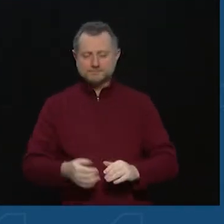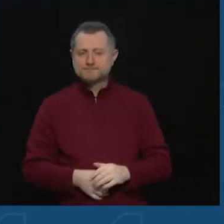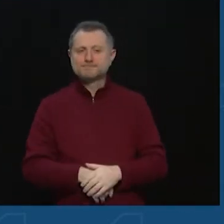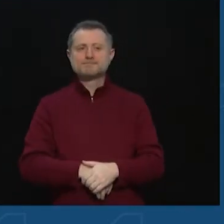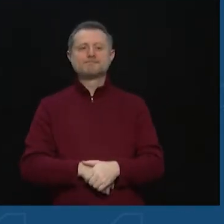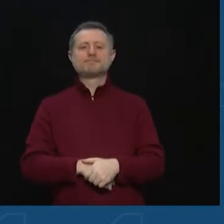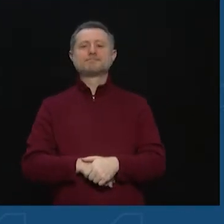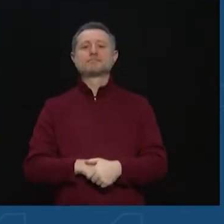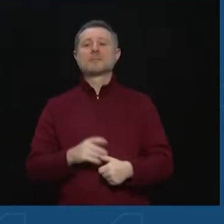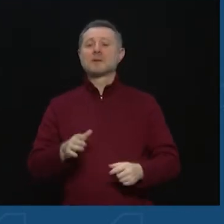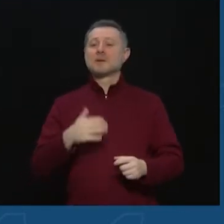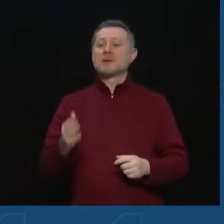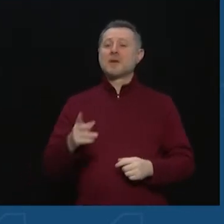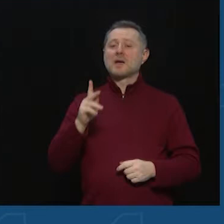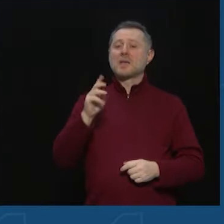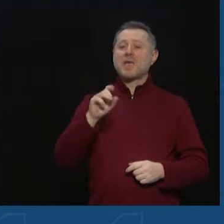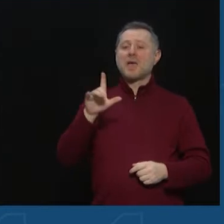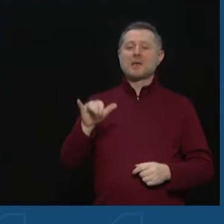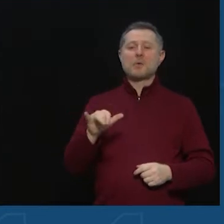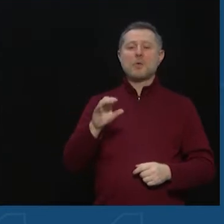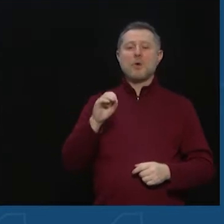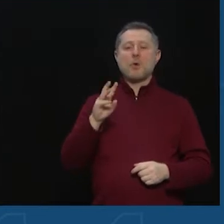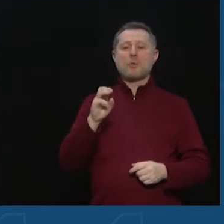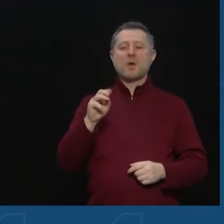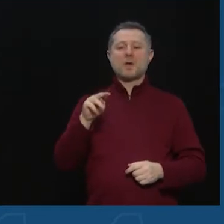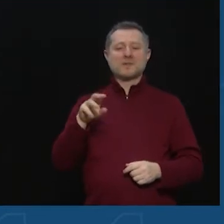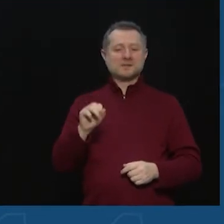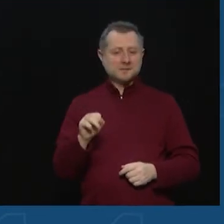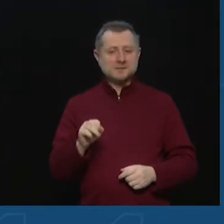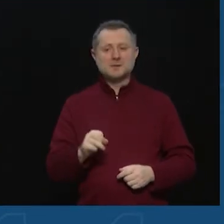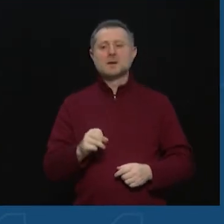Kelly Owens is here, our Commissioner of